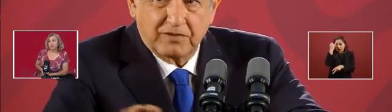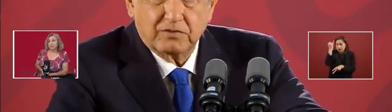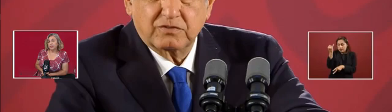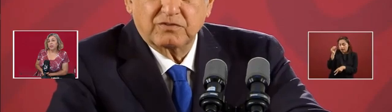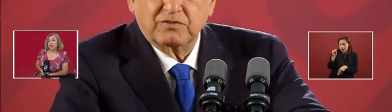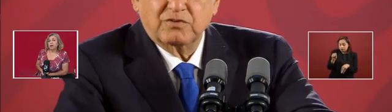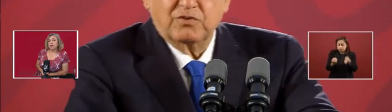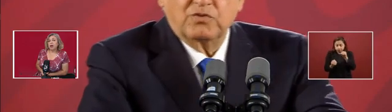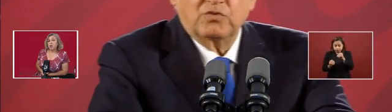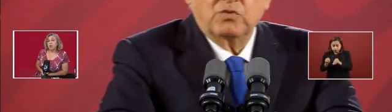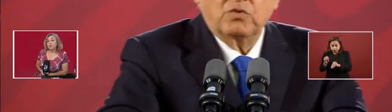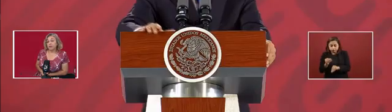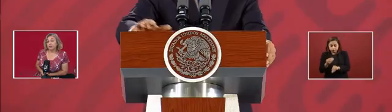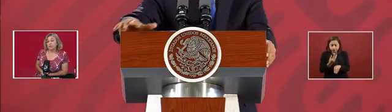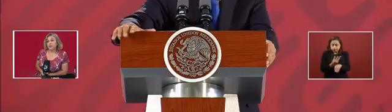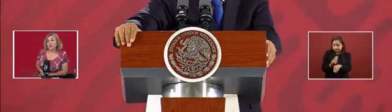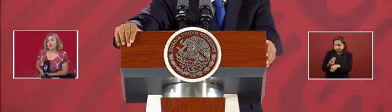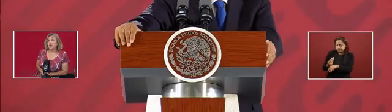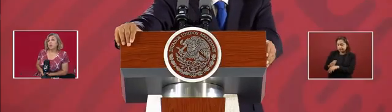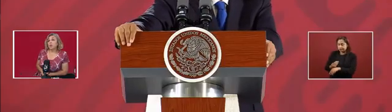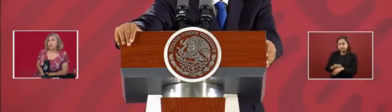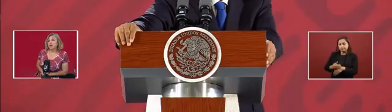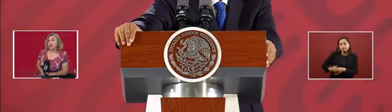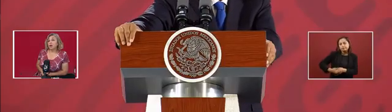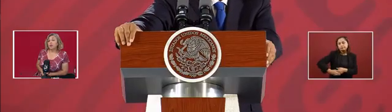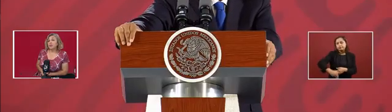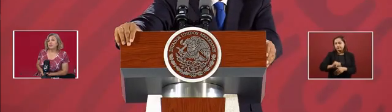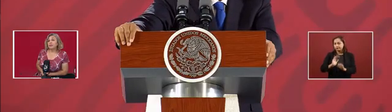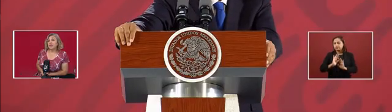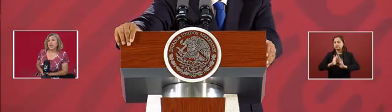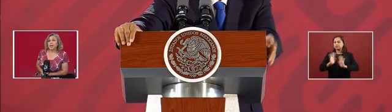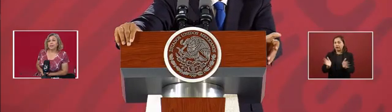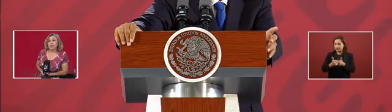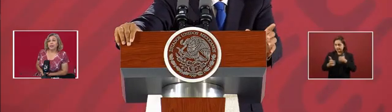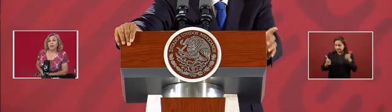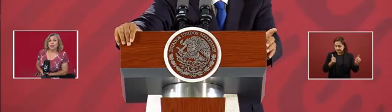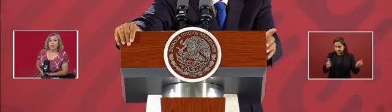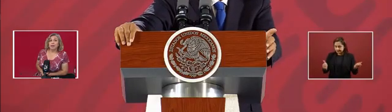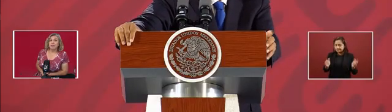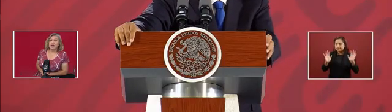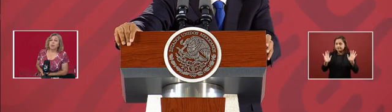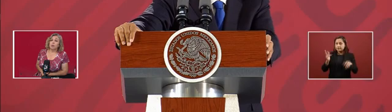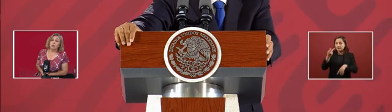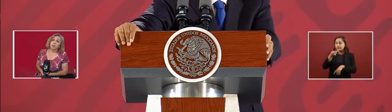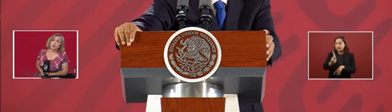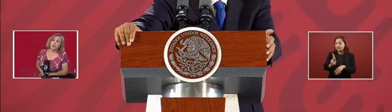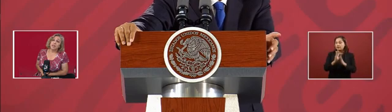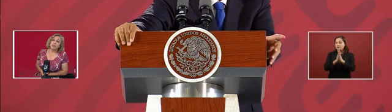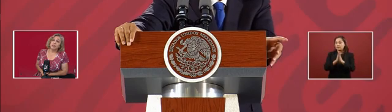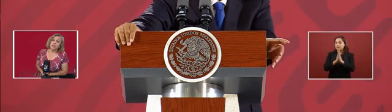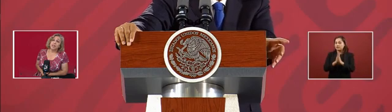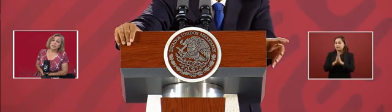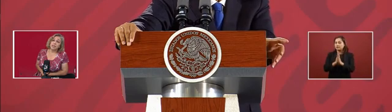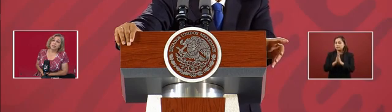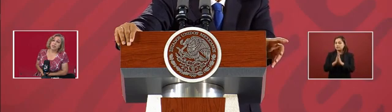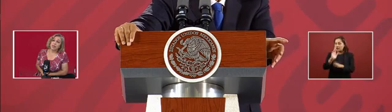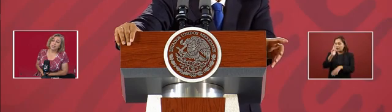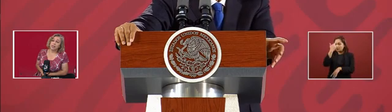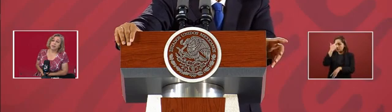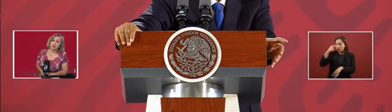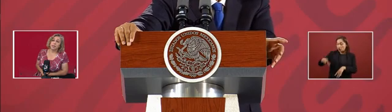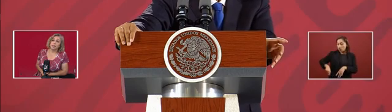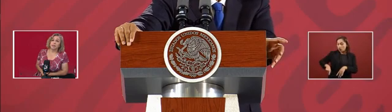to get rid of all that excessive simulation where they would steal, and like the government didn't have